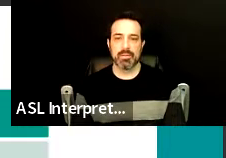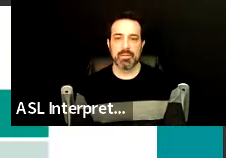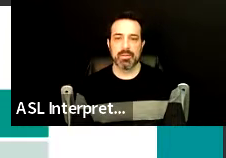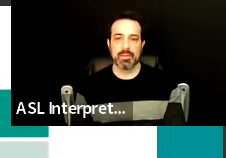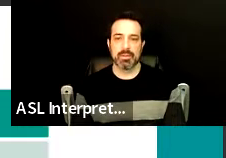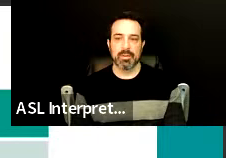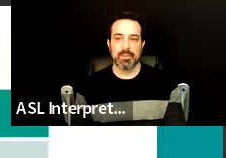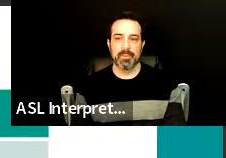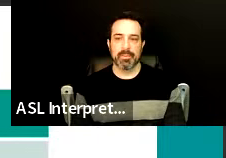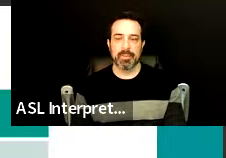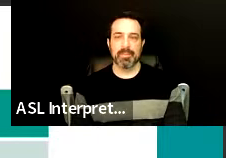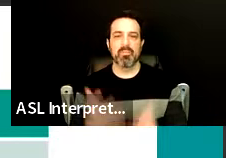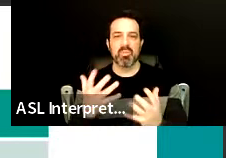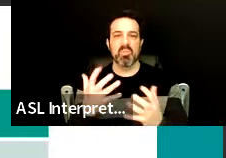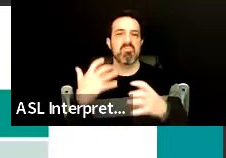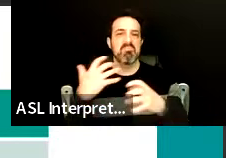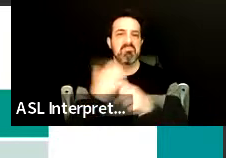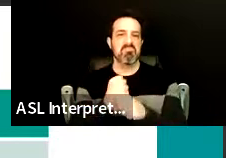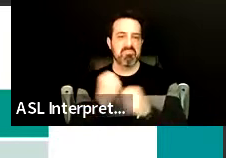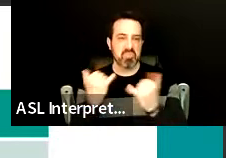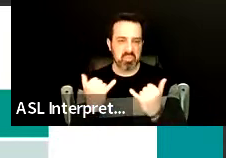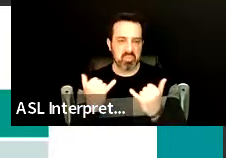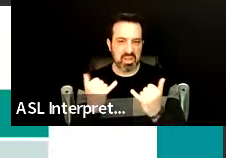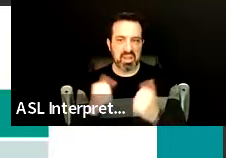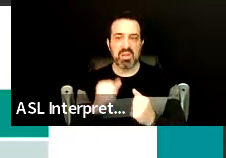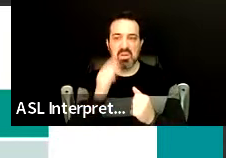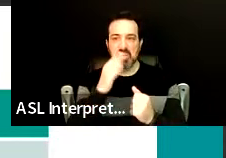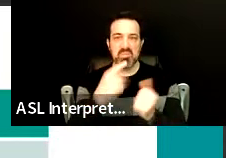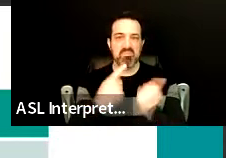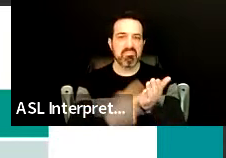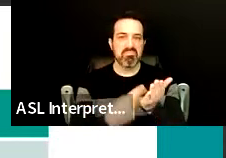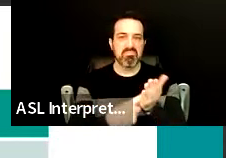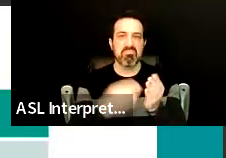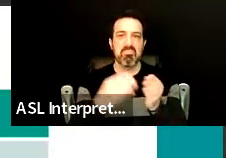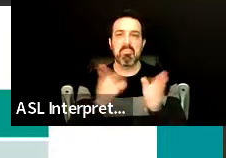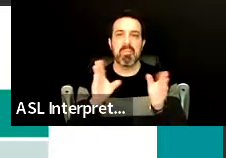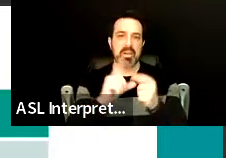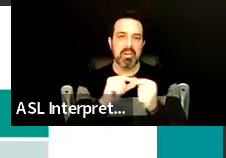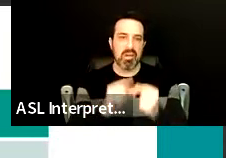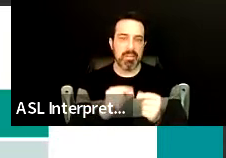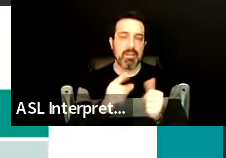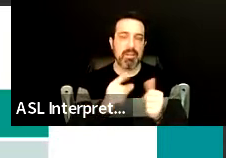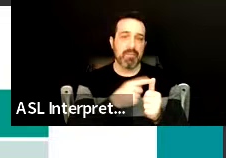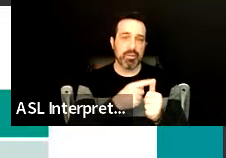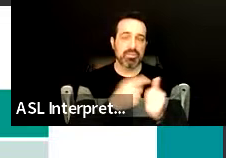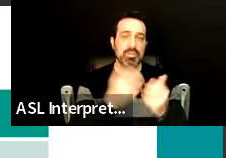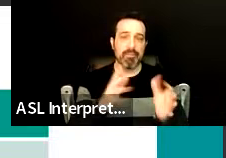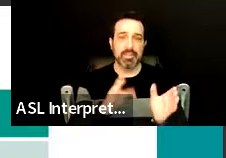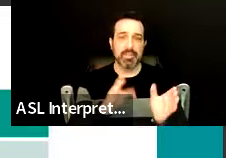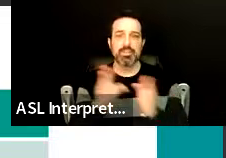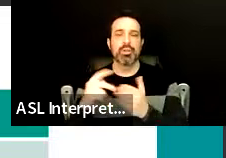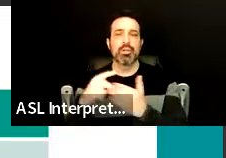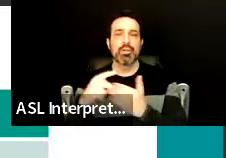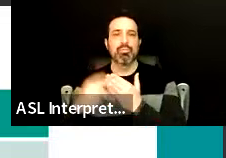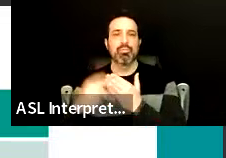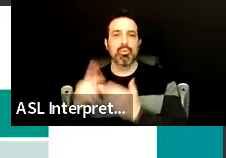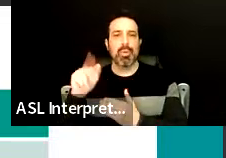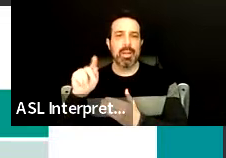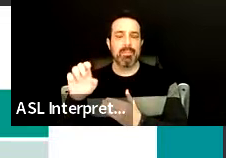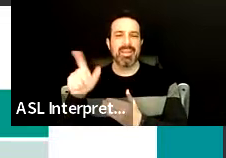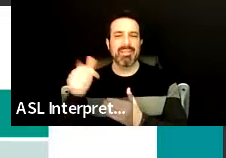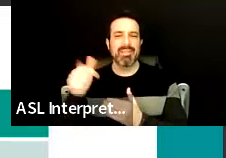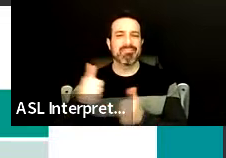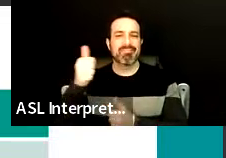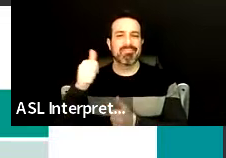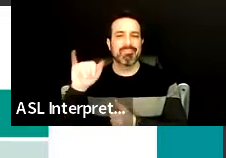So just a quick overview today. We'll go through public comment first, then we'll have a program update by Administrator